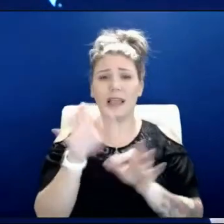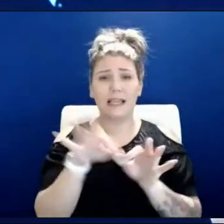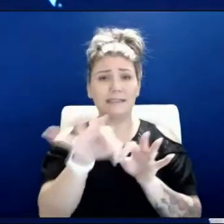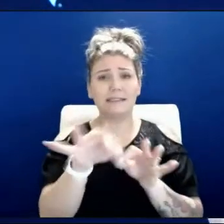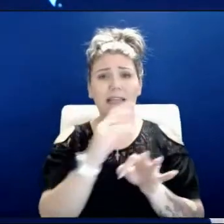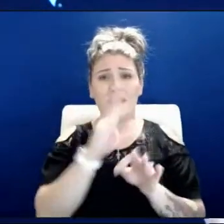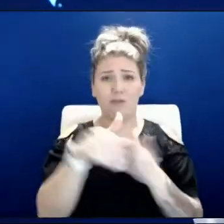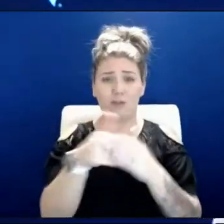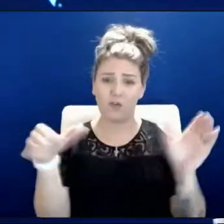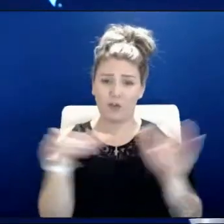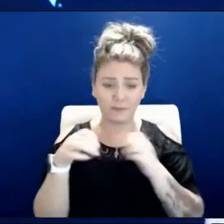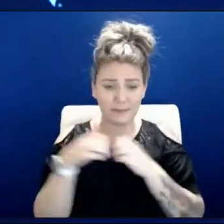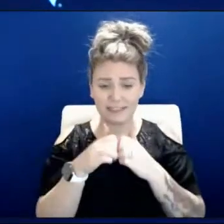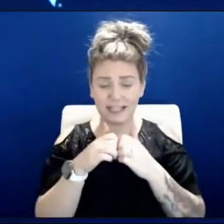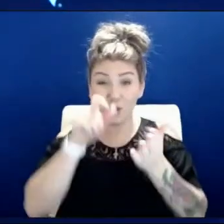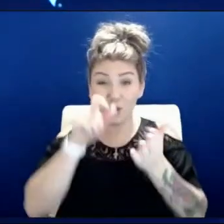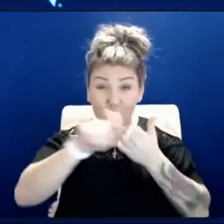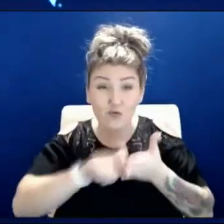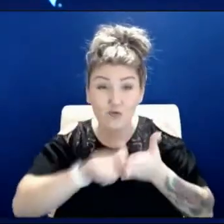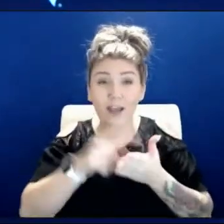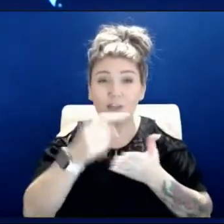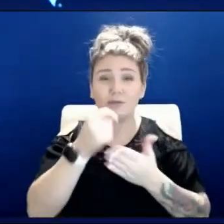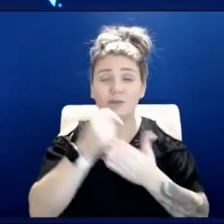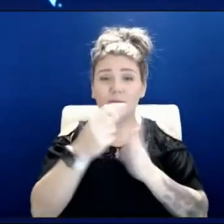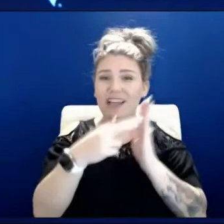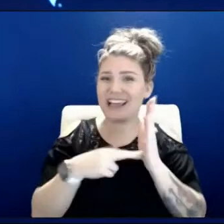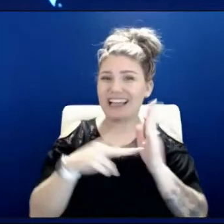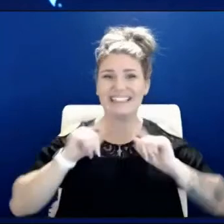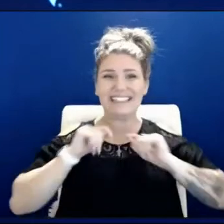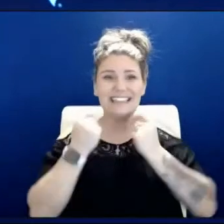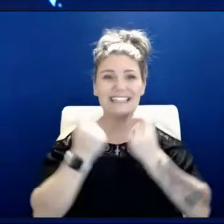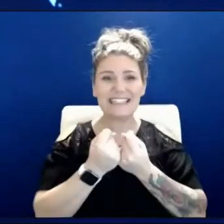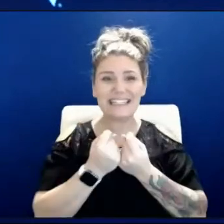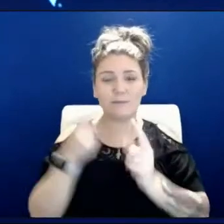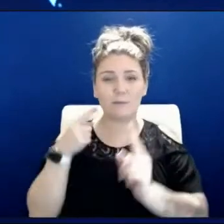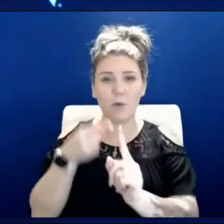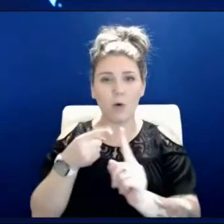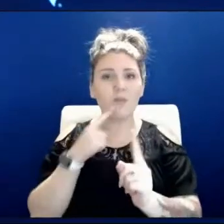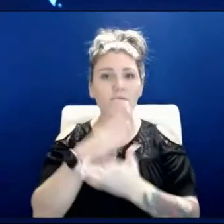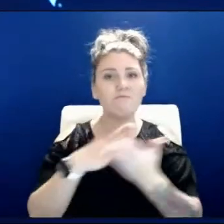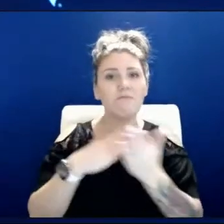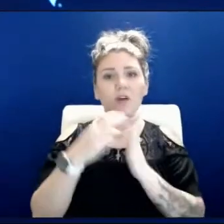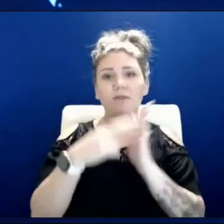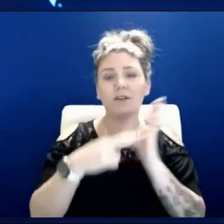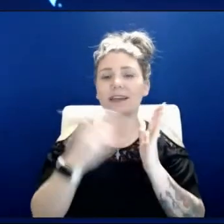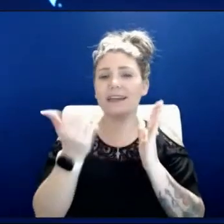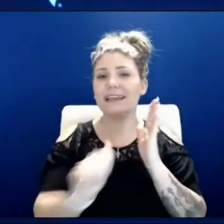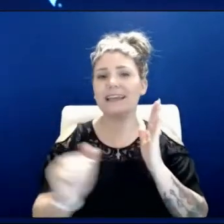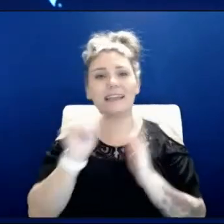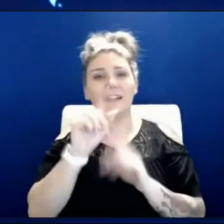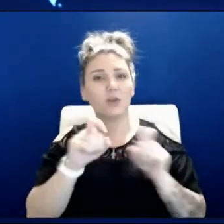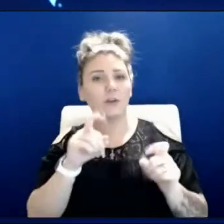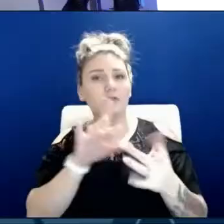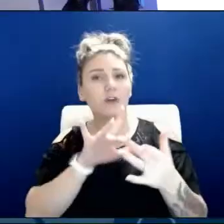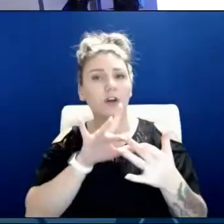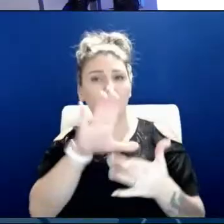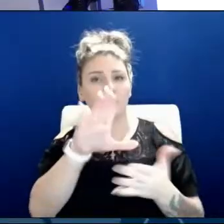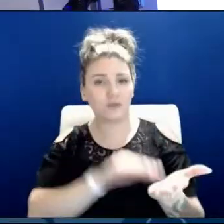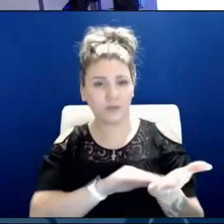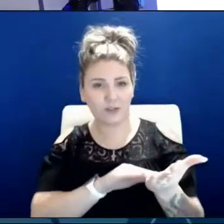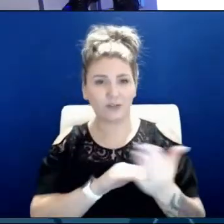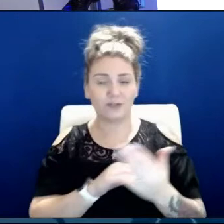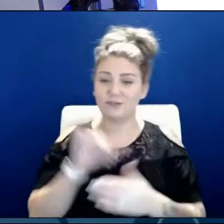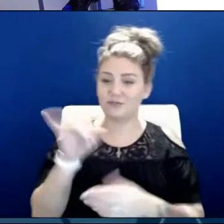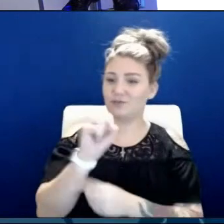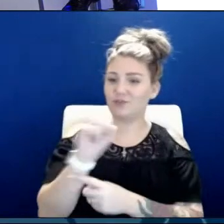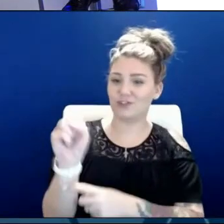write the treatment guidelines as a team. And part of those guidelines are going to be, if there's any question, contact your physician. Jess.